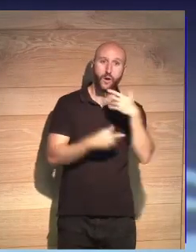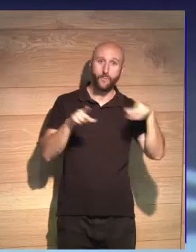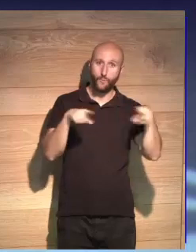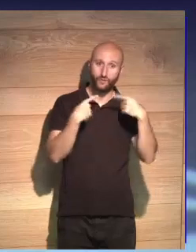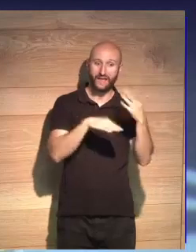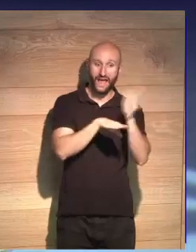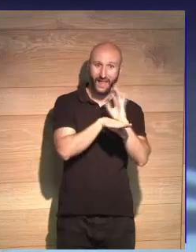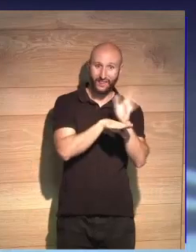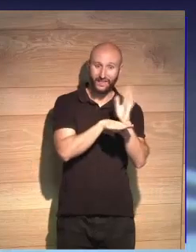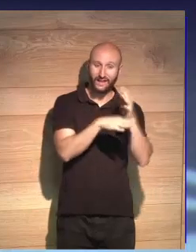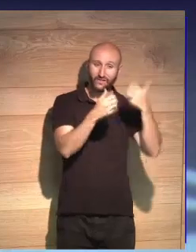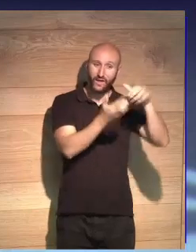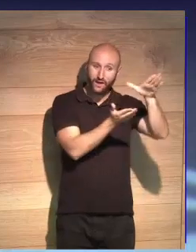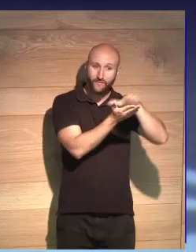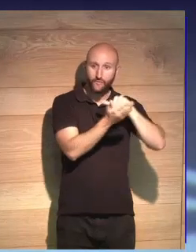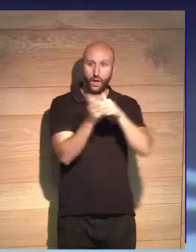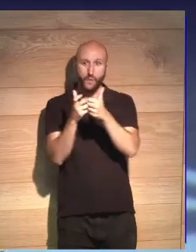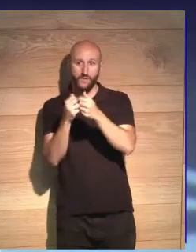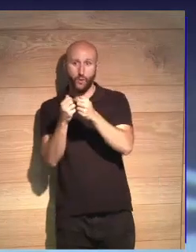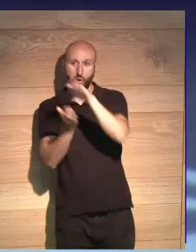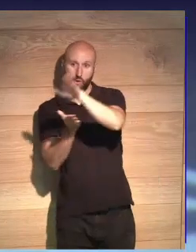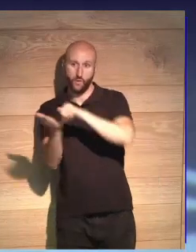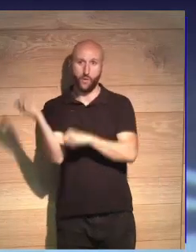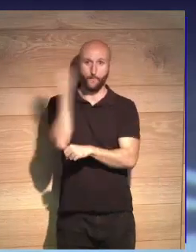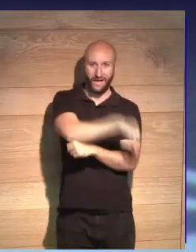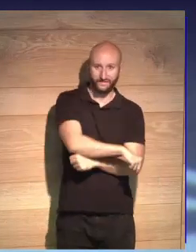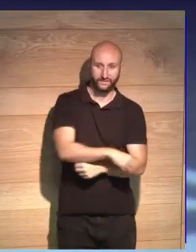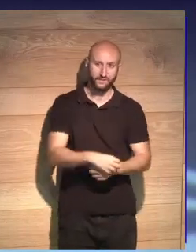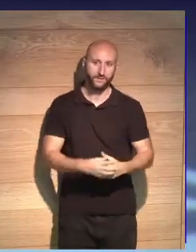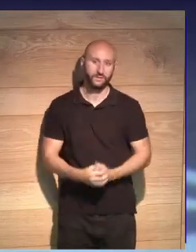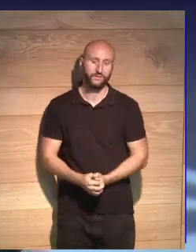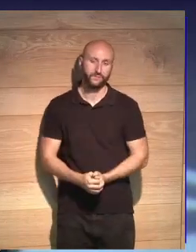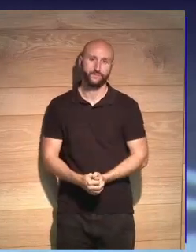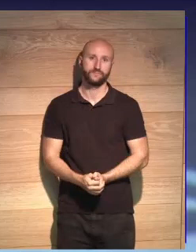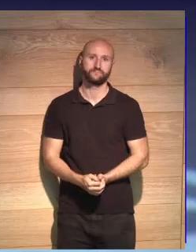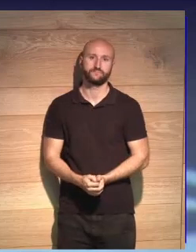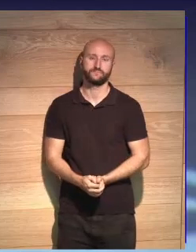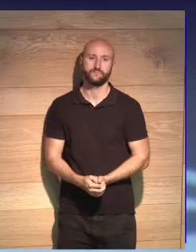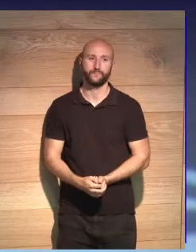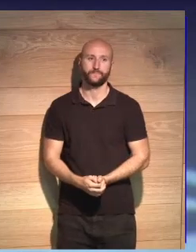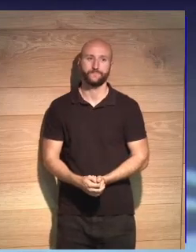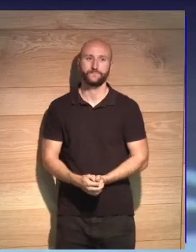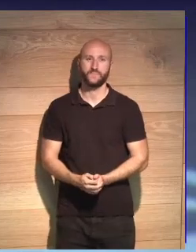arrived, and it's making more money than music and filmmaking together.